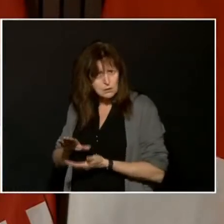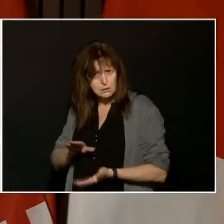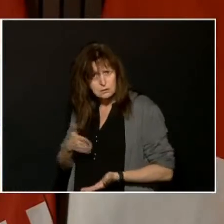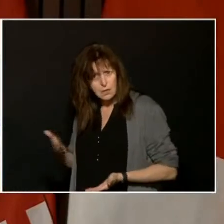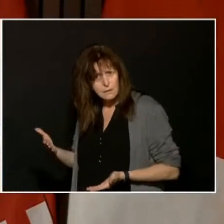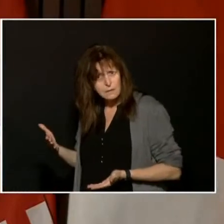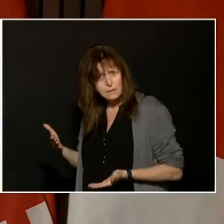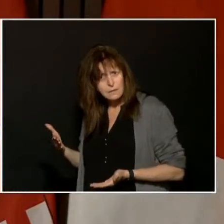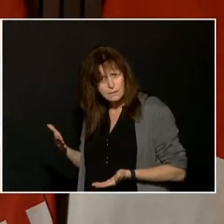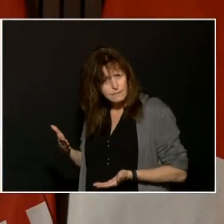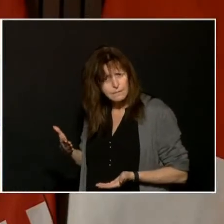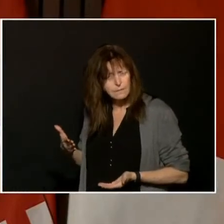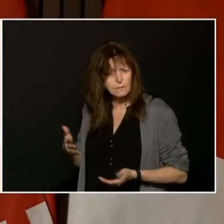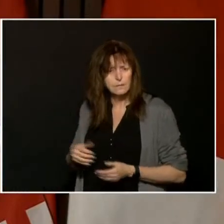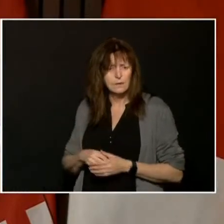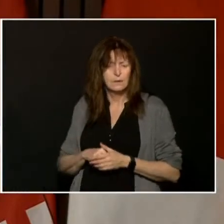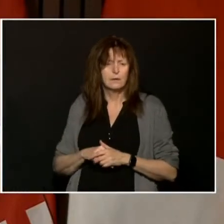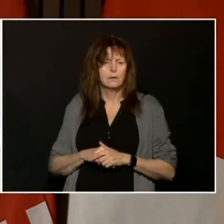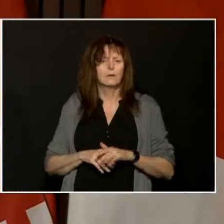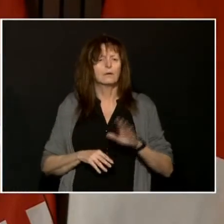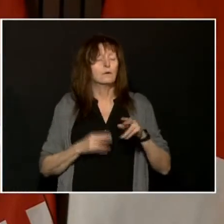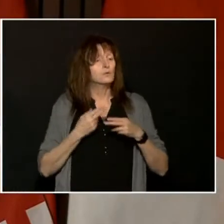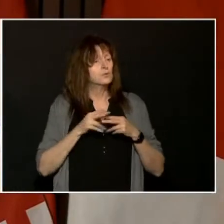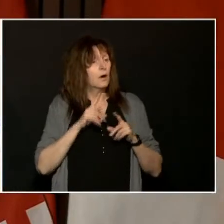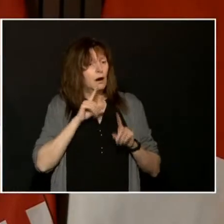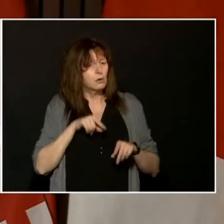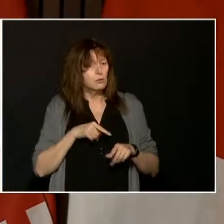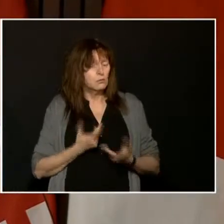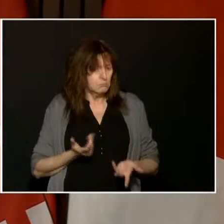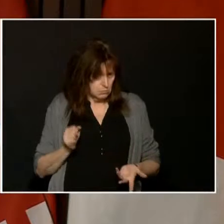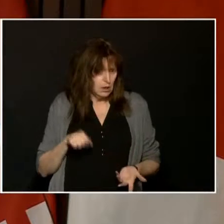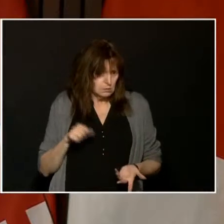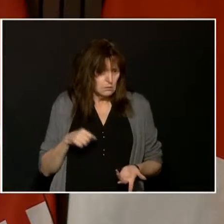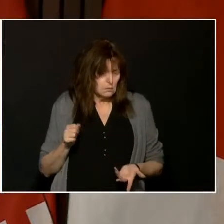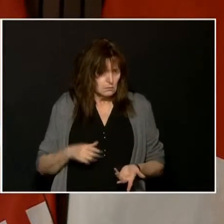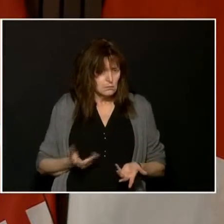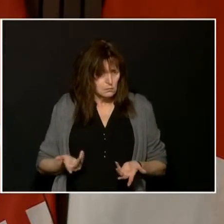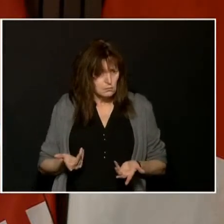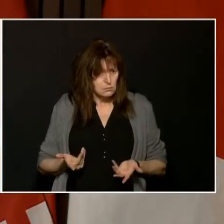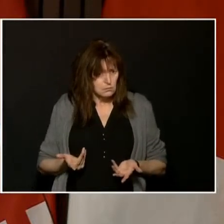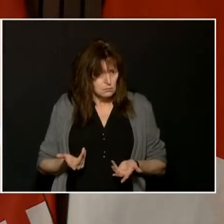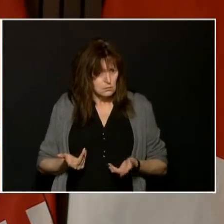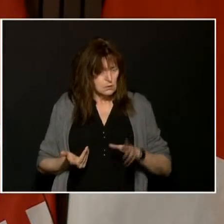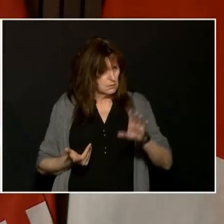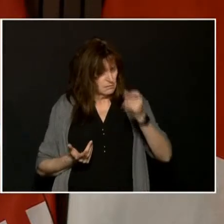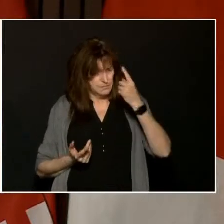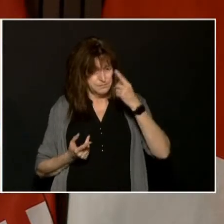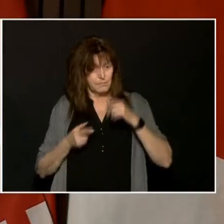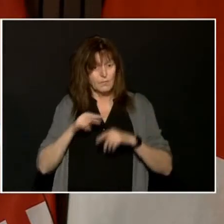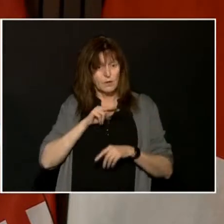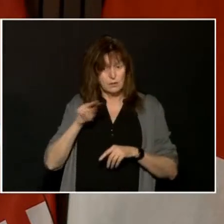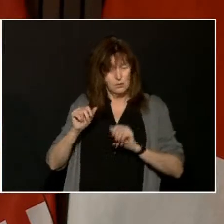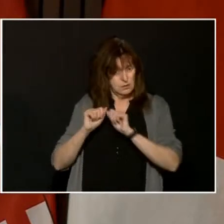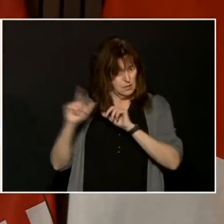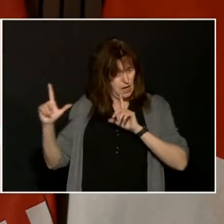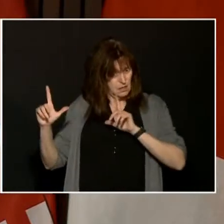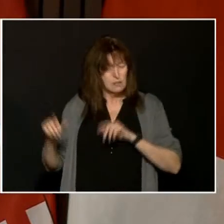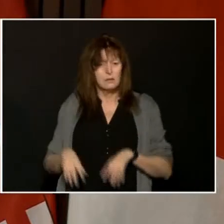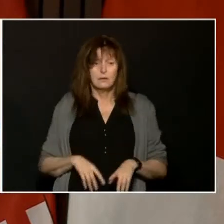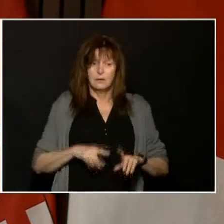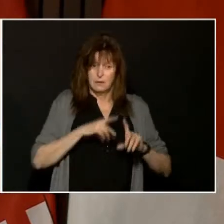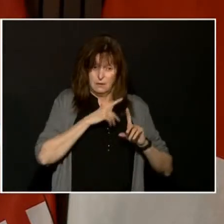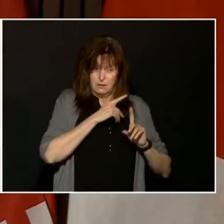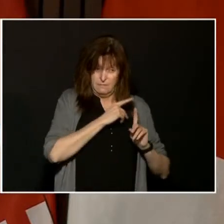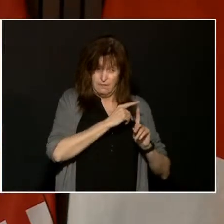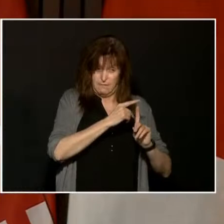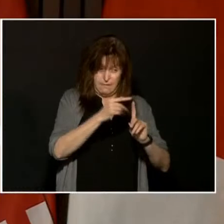So short answer is yes. I mean, what you see, though, here is that every time that we've been able to vaccinate heavily within a population, you've had a payoff. And a good example